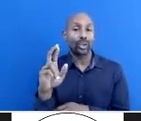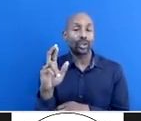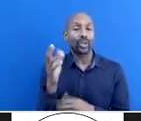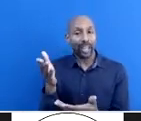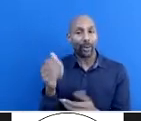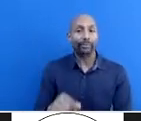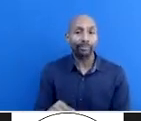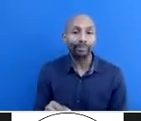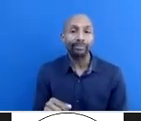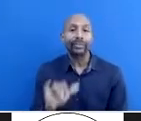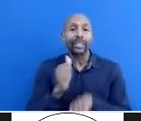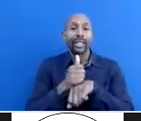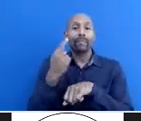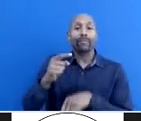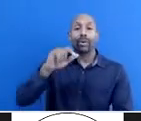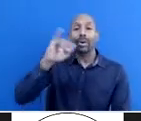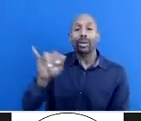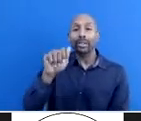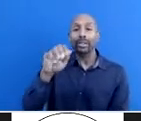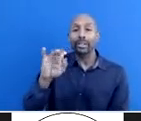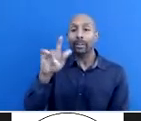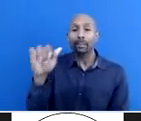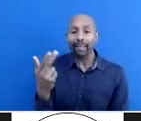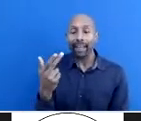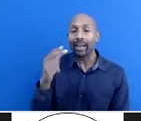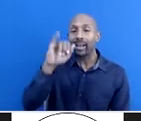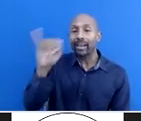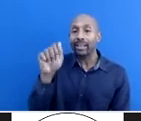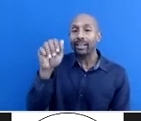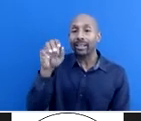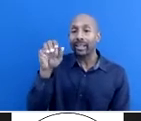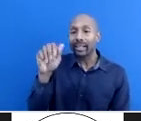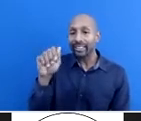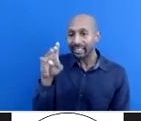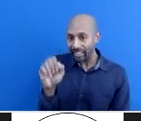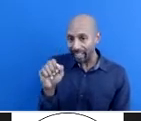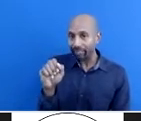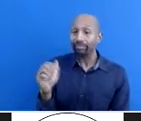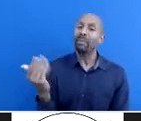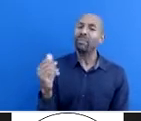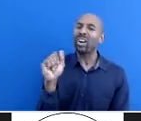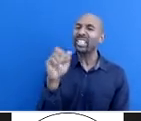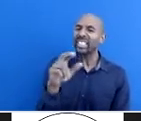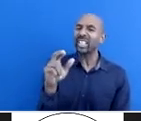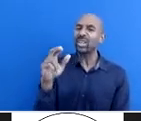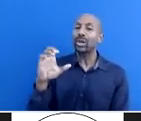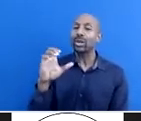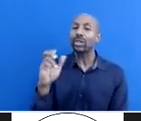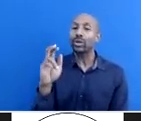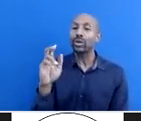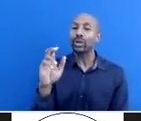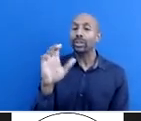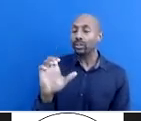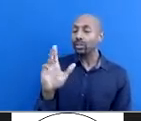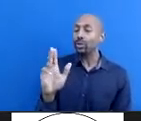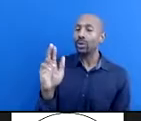organized by Jamila James, former senior curator of ICALA, and Caroline Ellen Liu, curatorial assistant. Thank